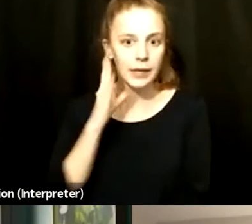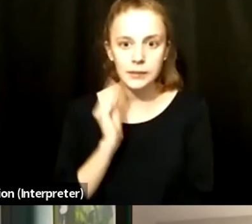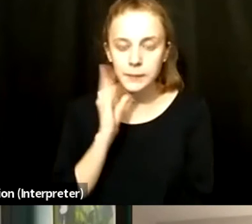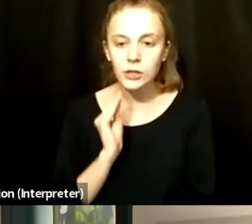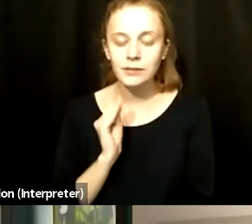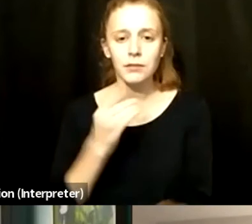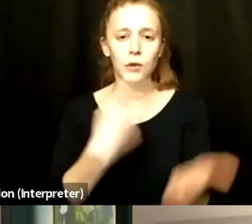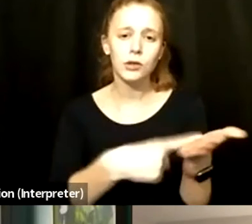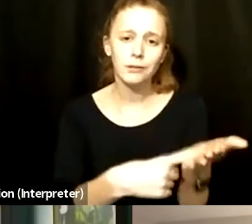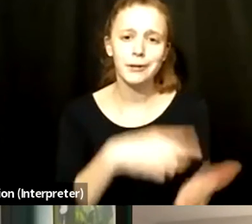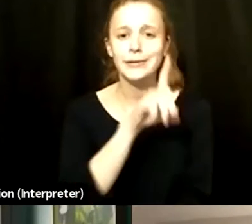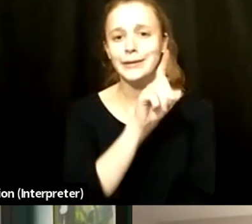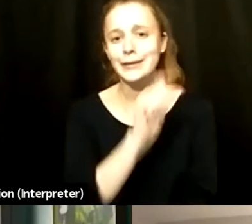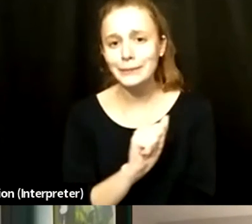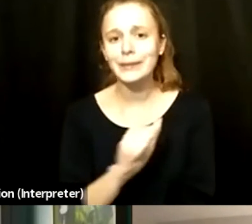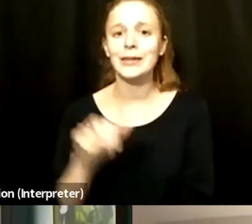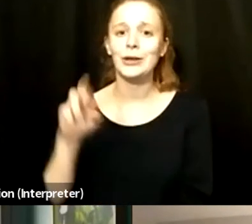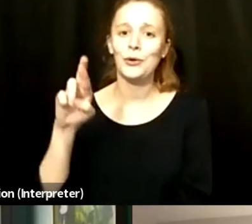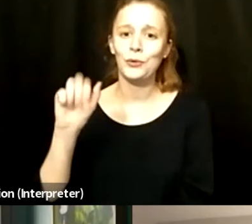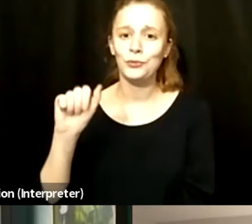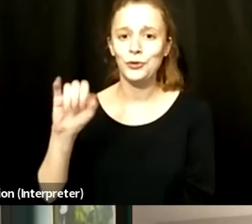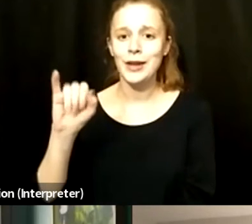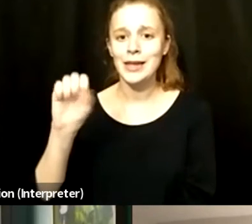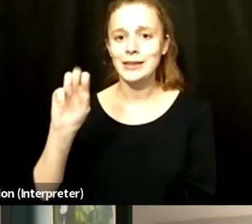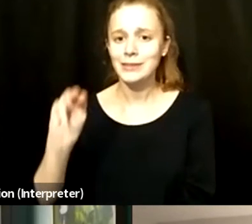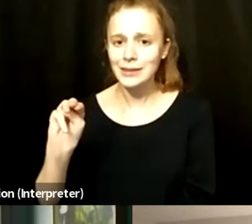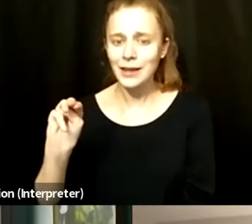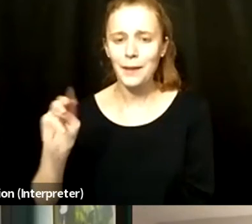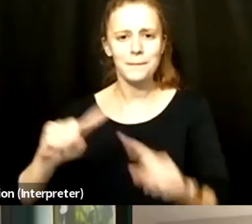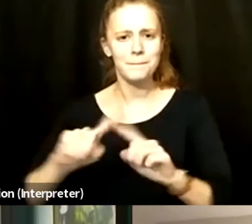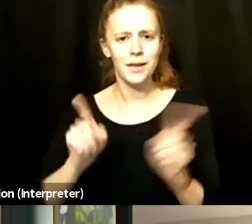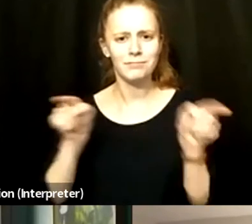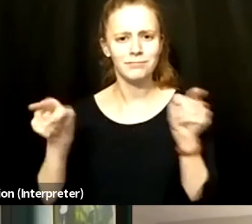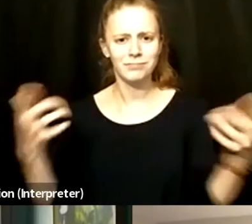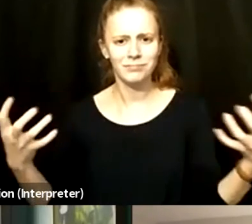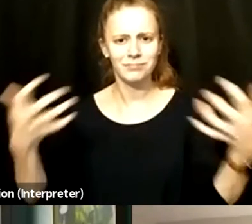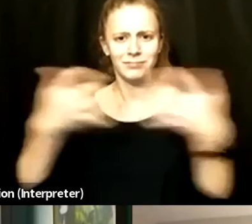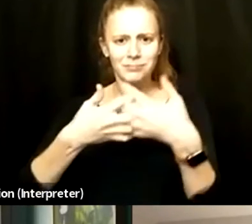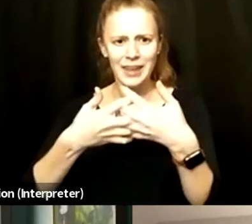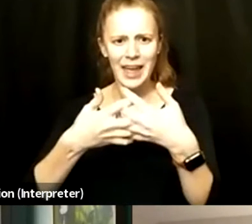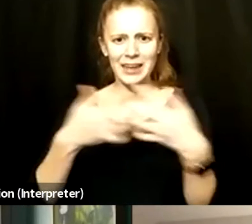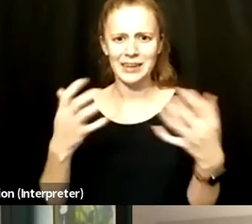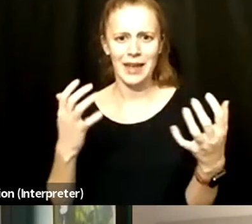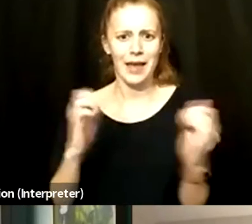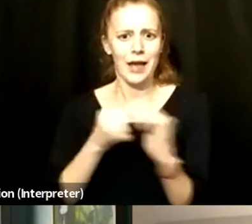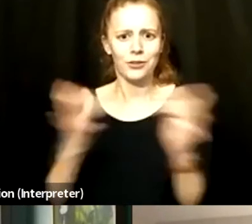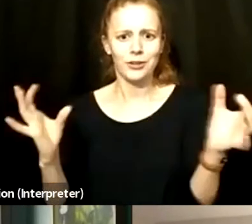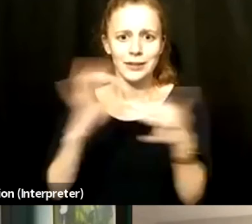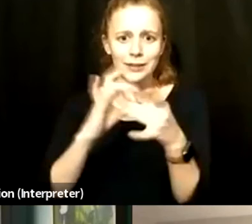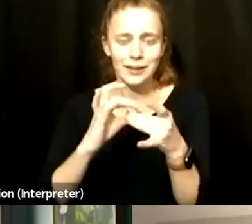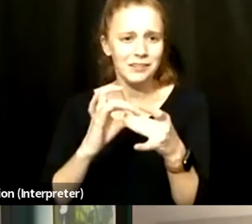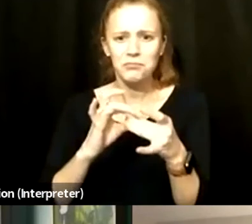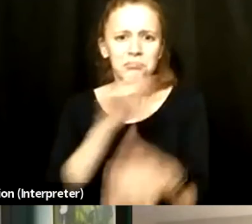talk about racism, but they never talked about how those two sort of interacted with each other, and impacted people